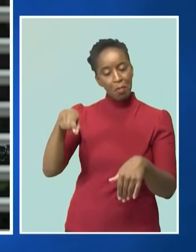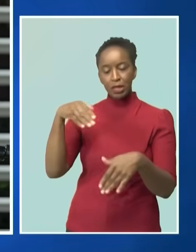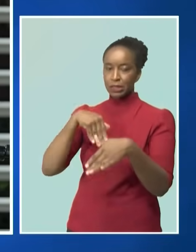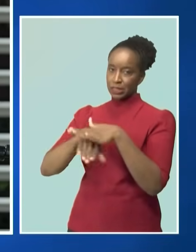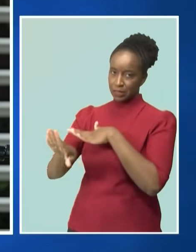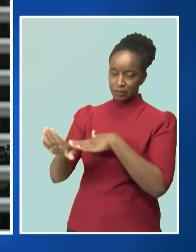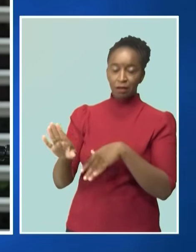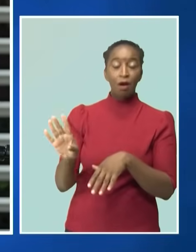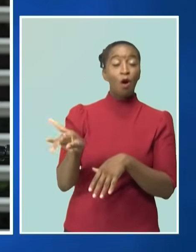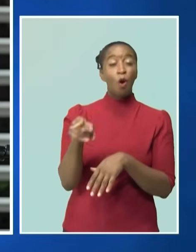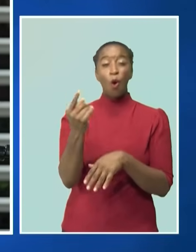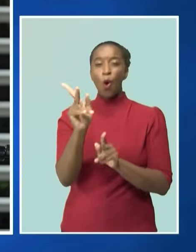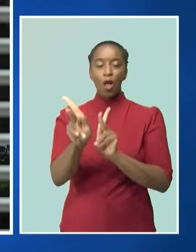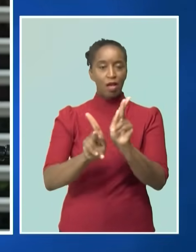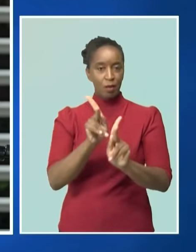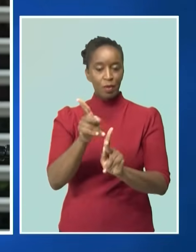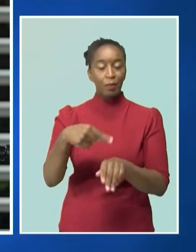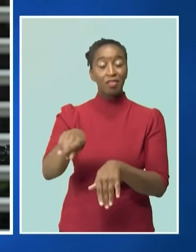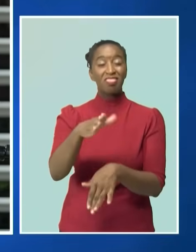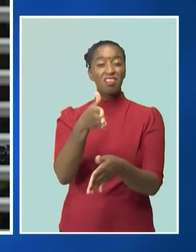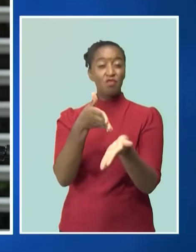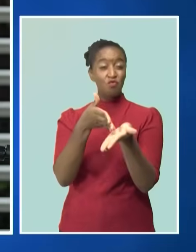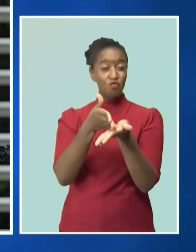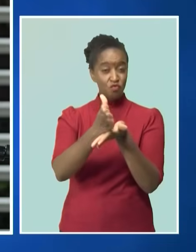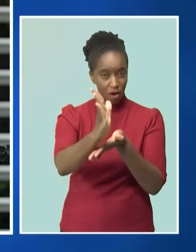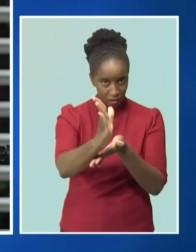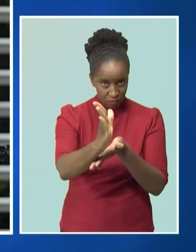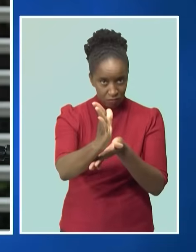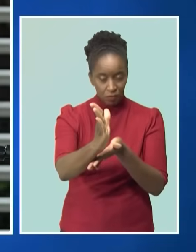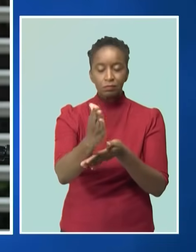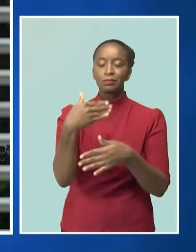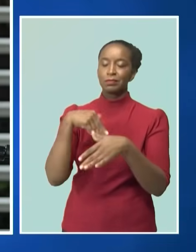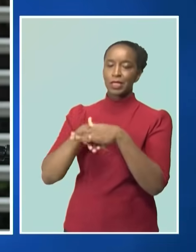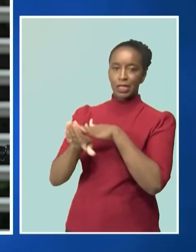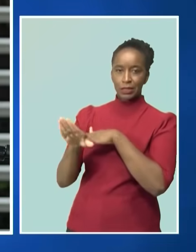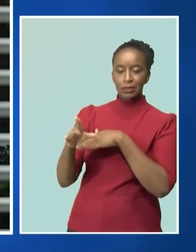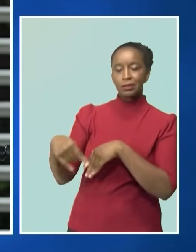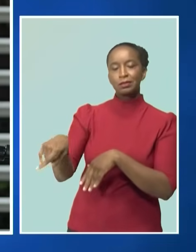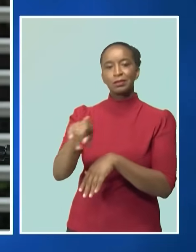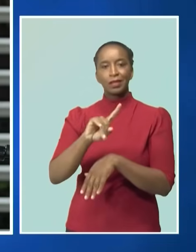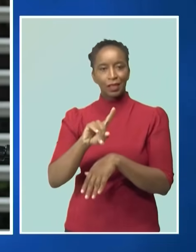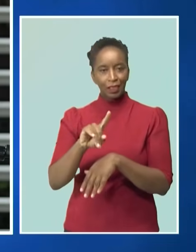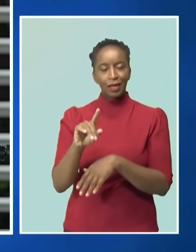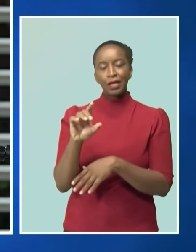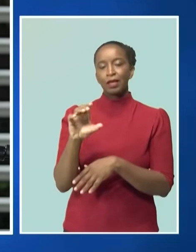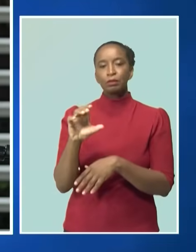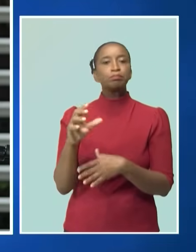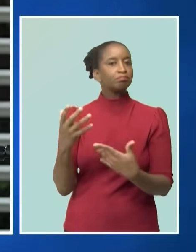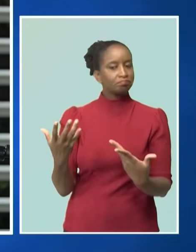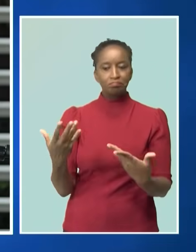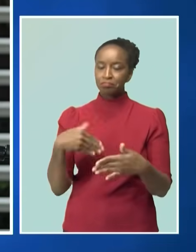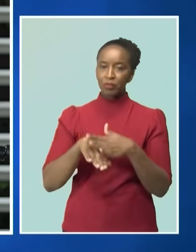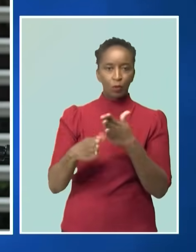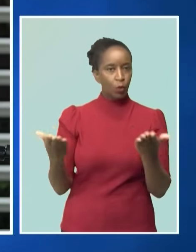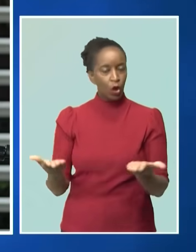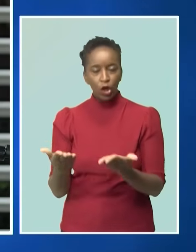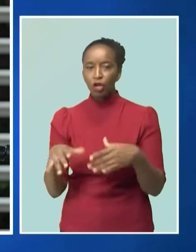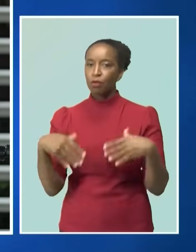as of right to come into Barbados is a citizen of Barbados. That's the only person.